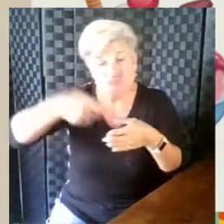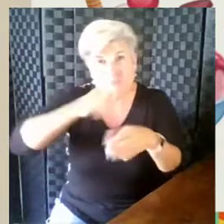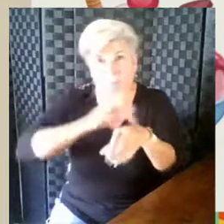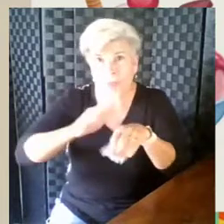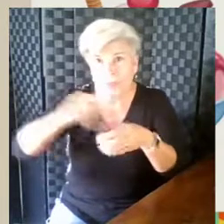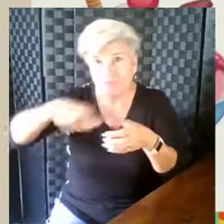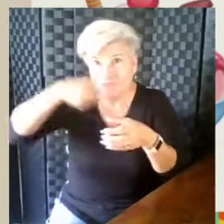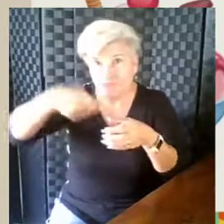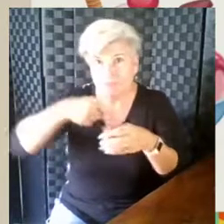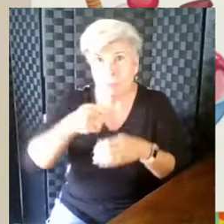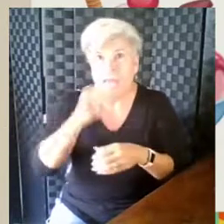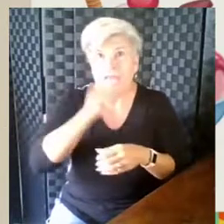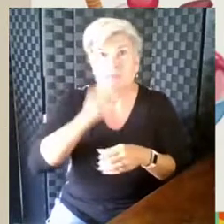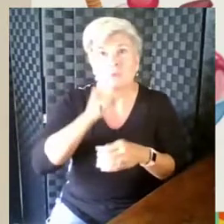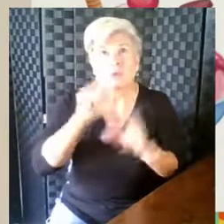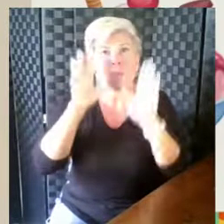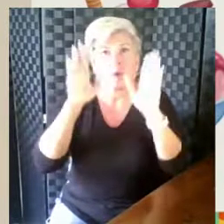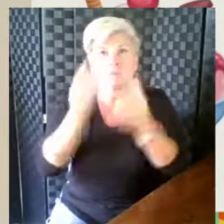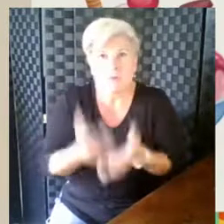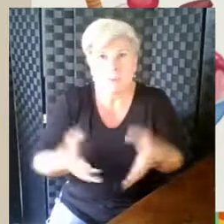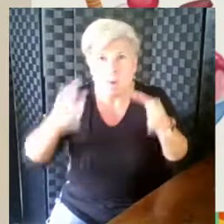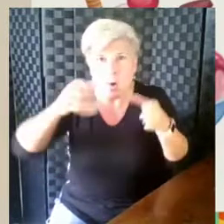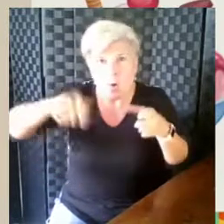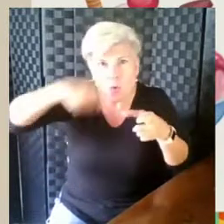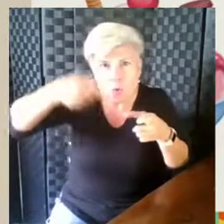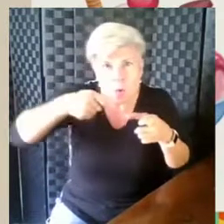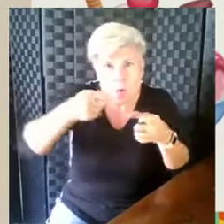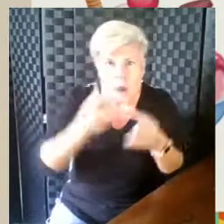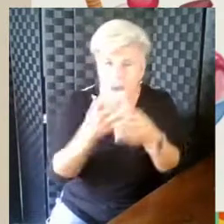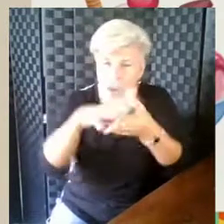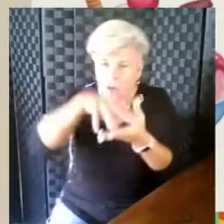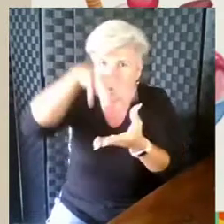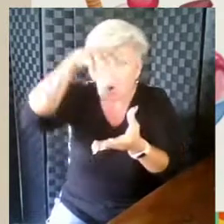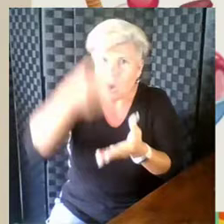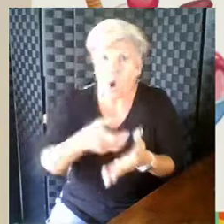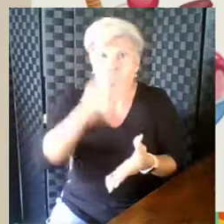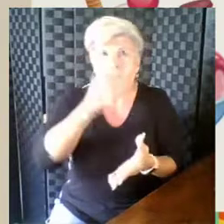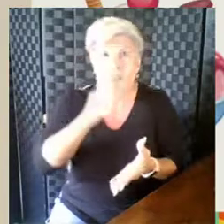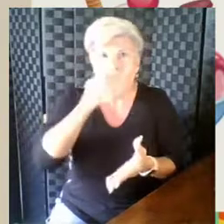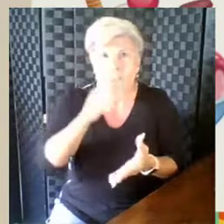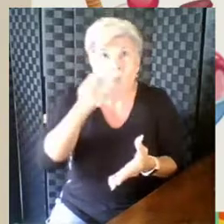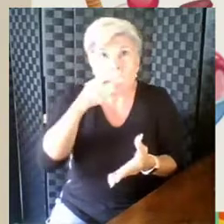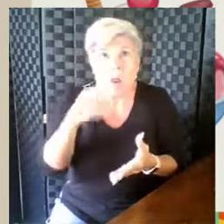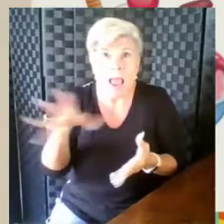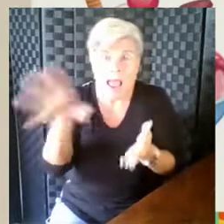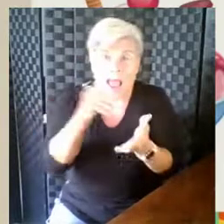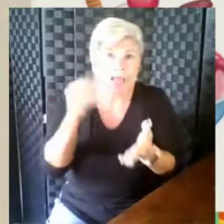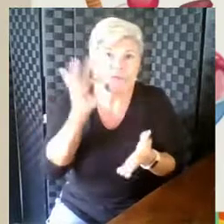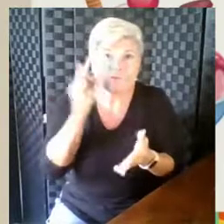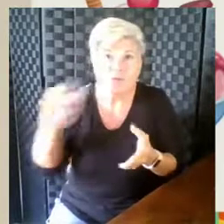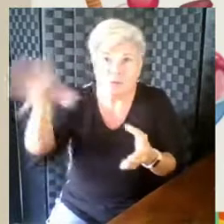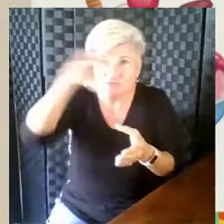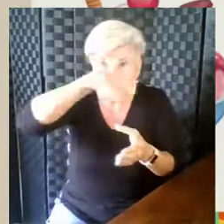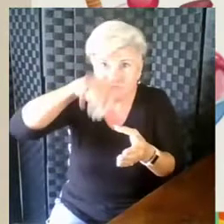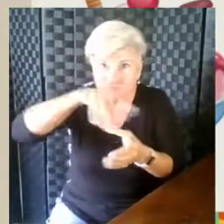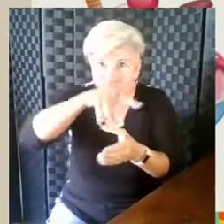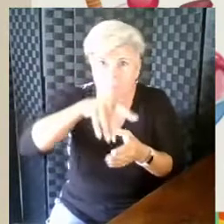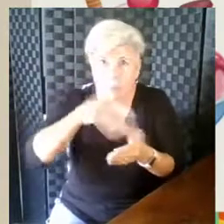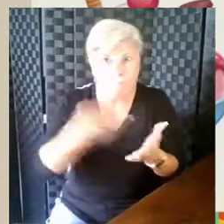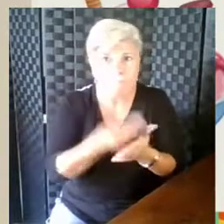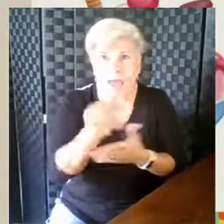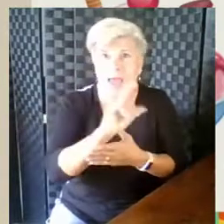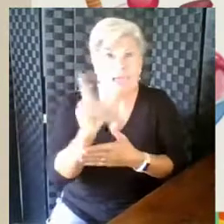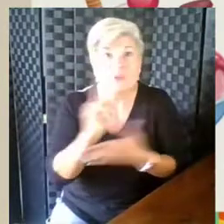plain. Ice cream is great in a bowl, on a cone, and even with fruit. You can buy ice cream